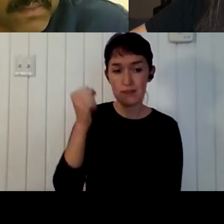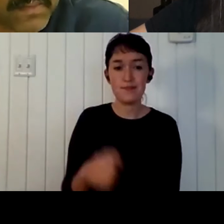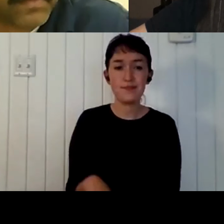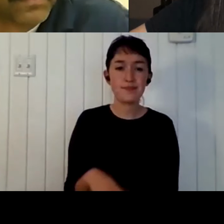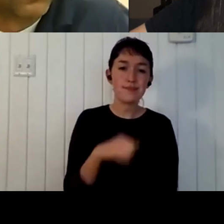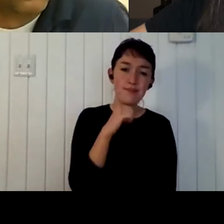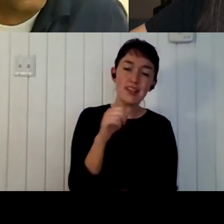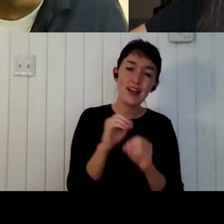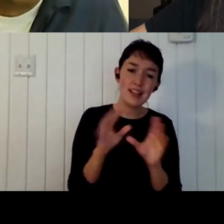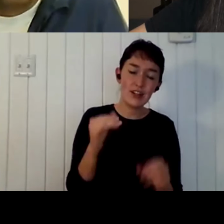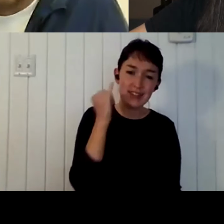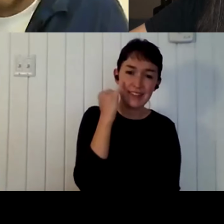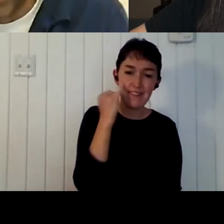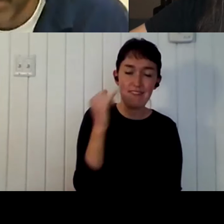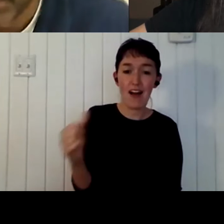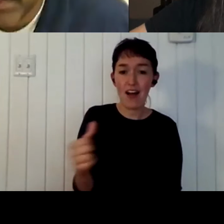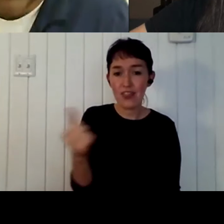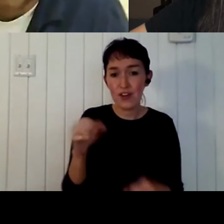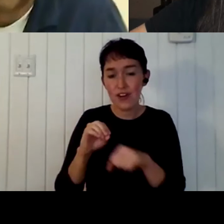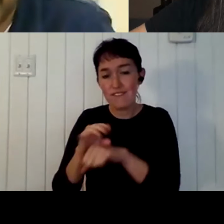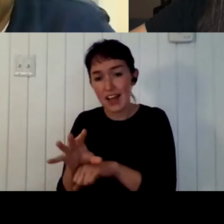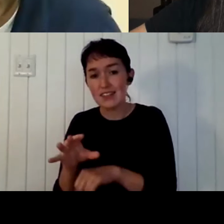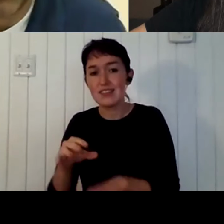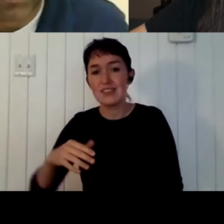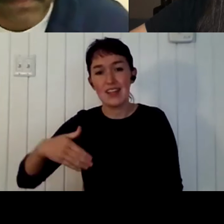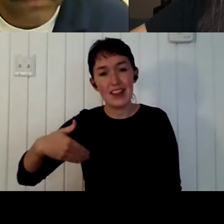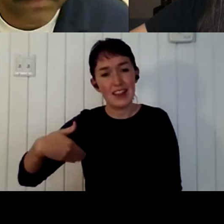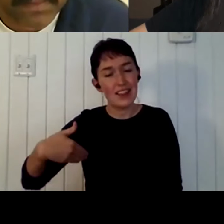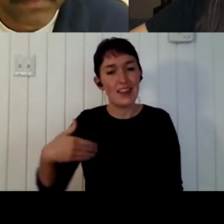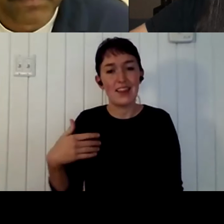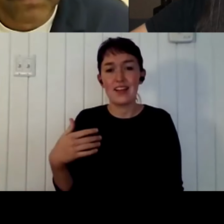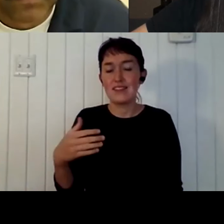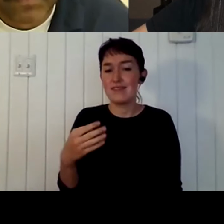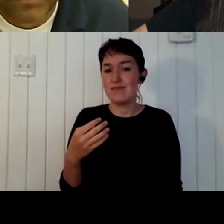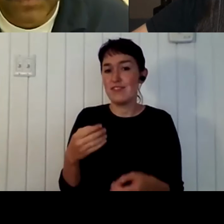effects, and we're not there yet, but it's certainly an area of research.